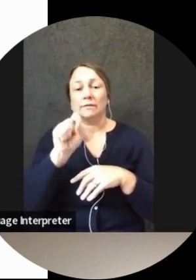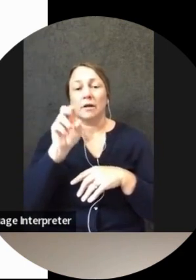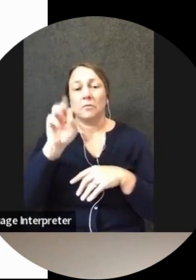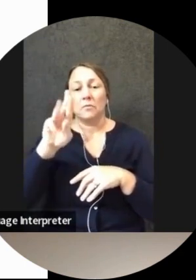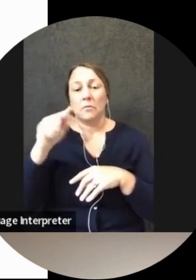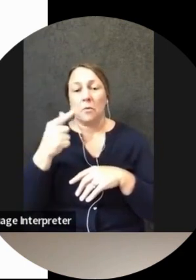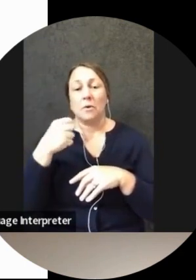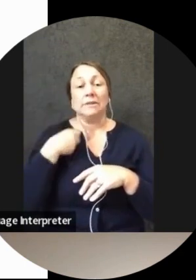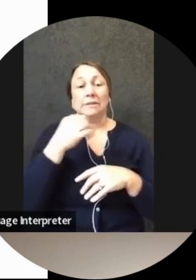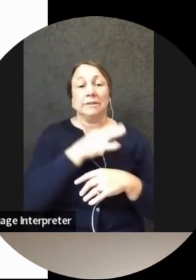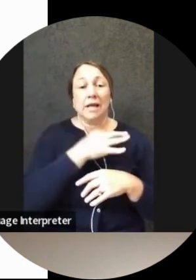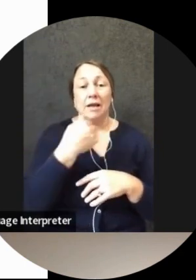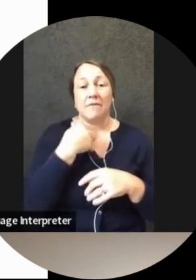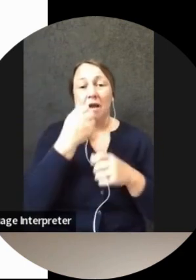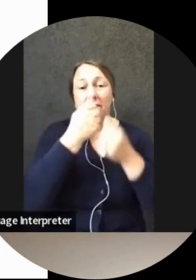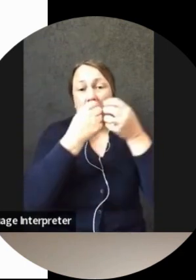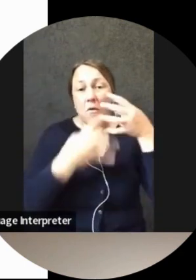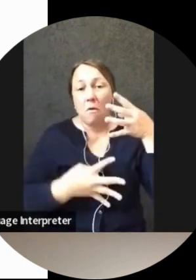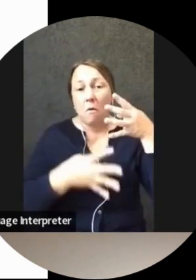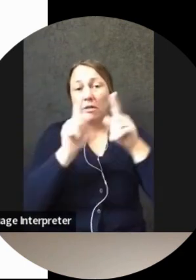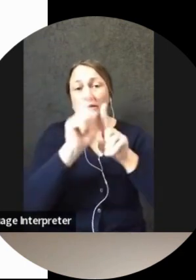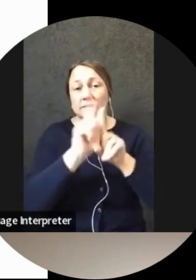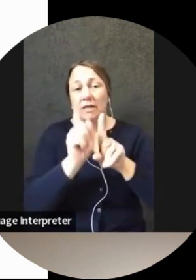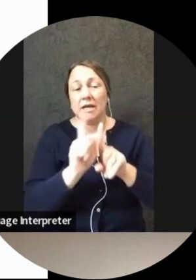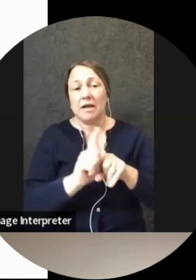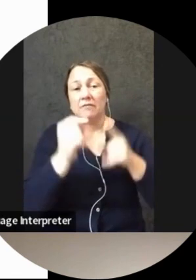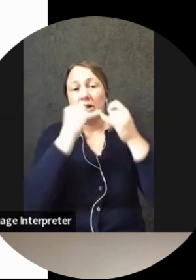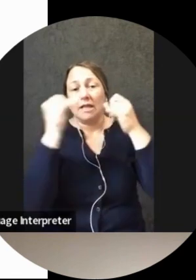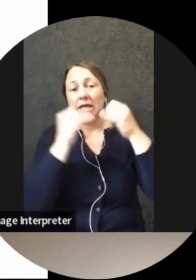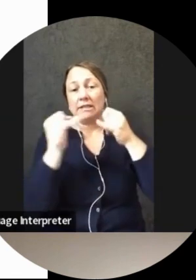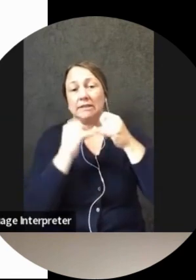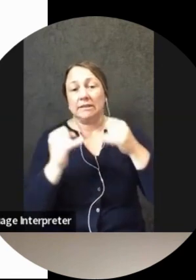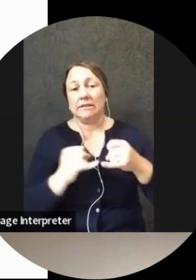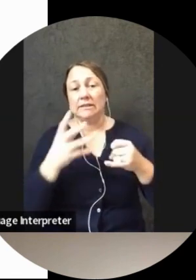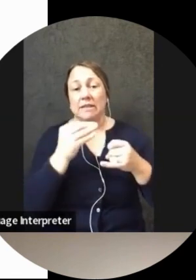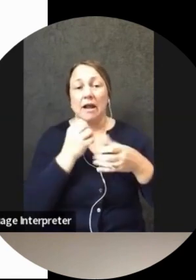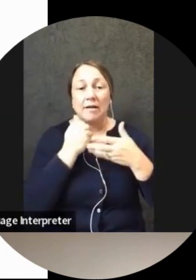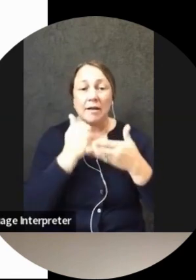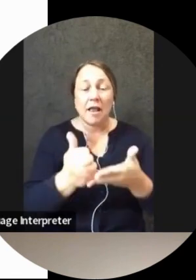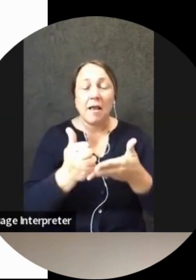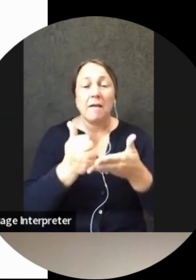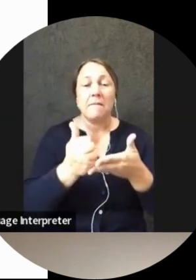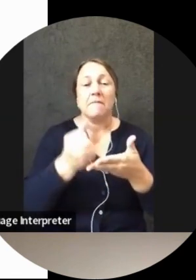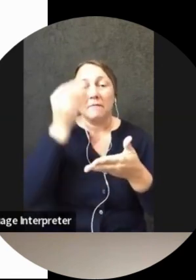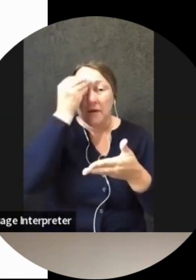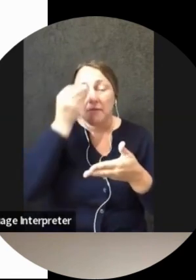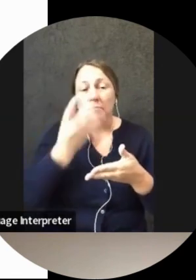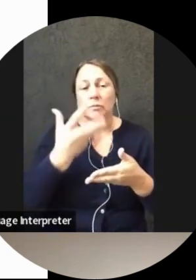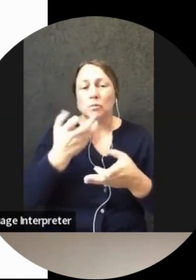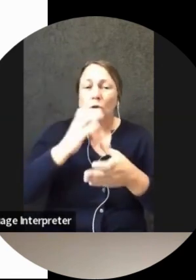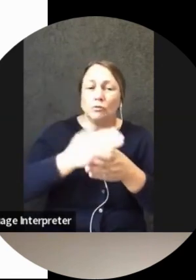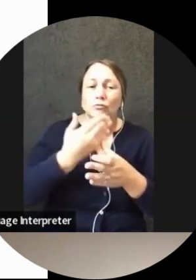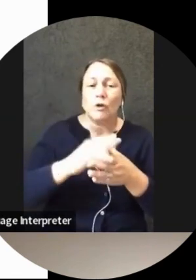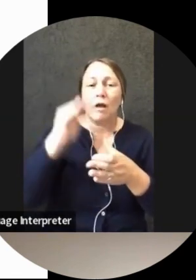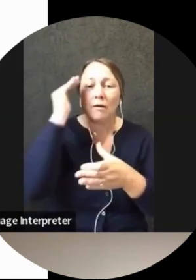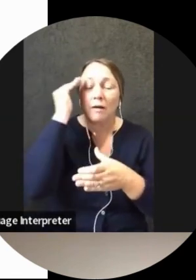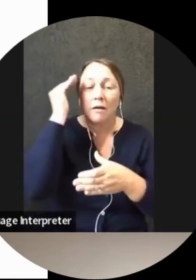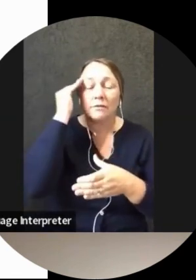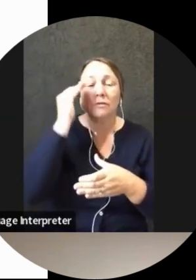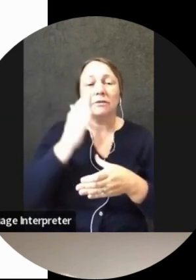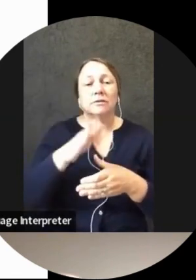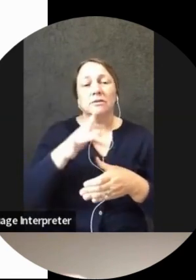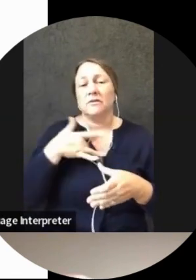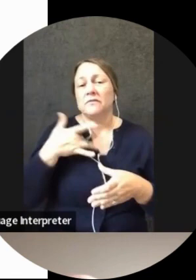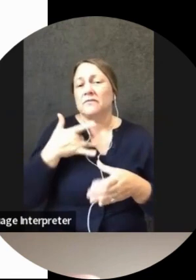this on hand, any of these links and helpful tips. We have this knowledge that we want to share, and so feel free to get in